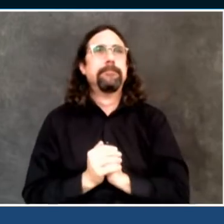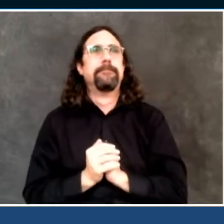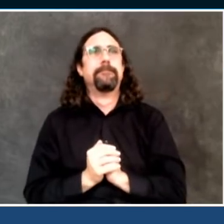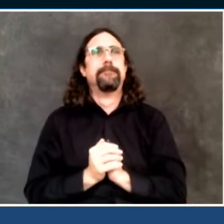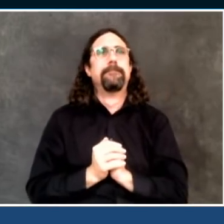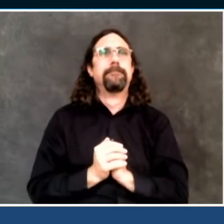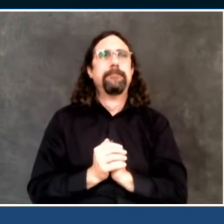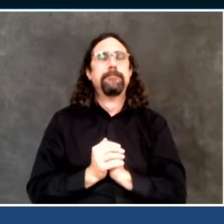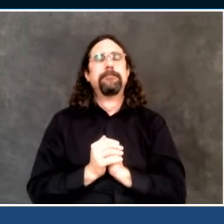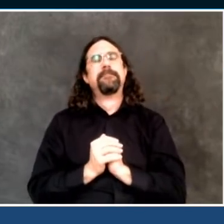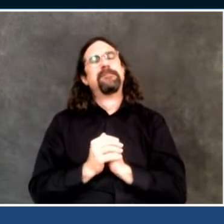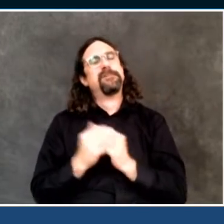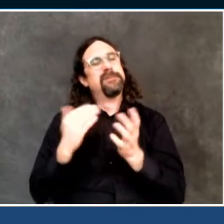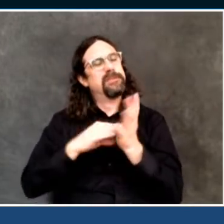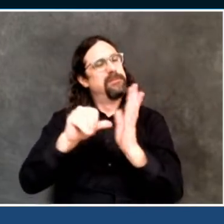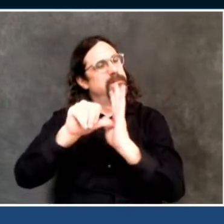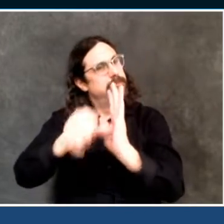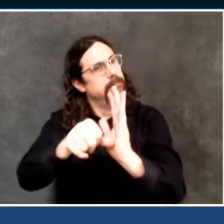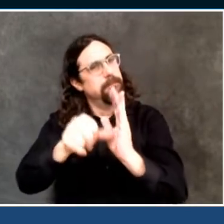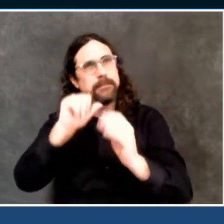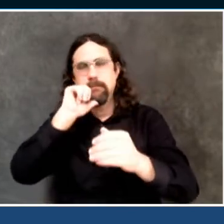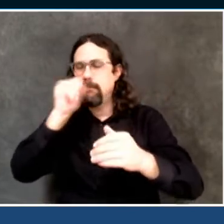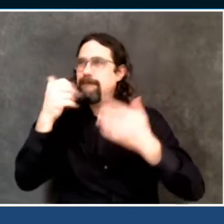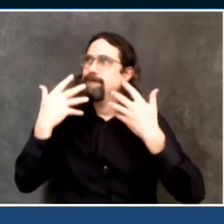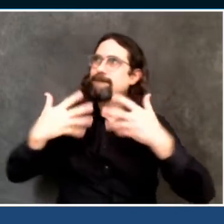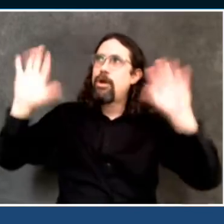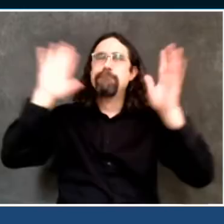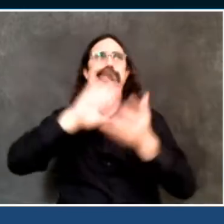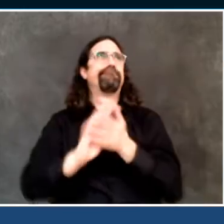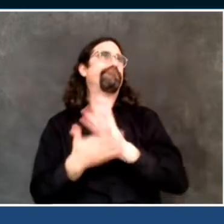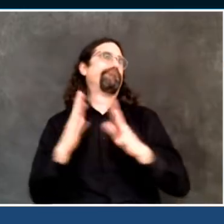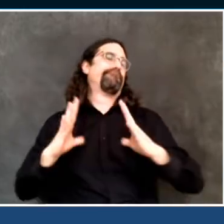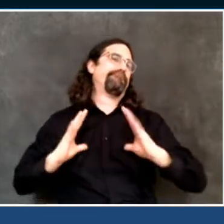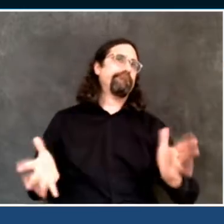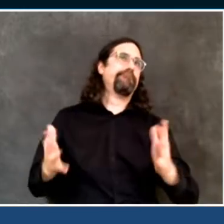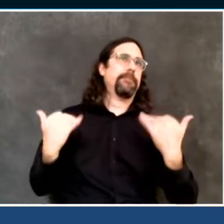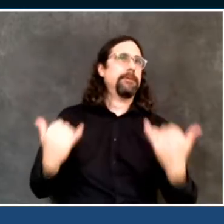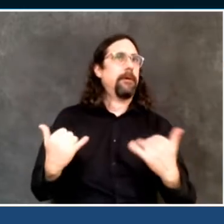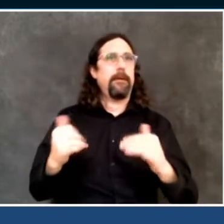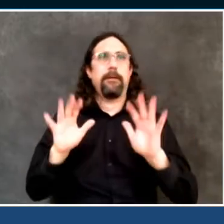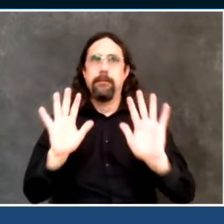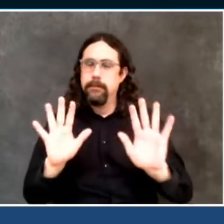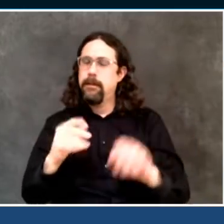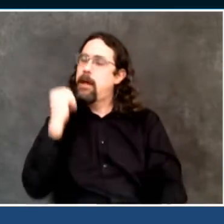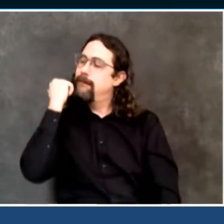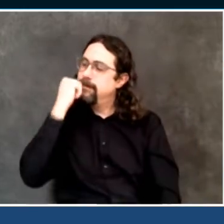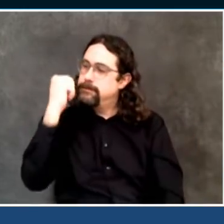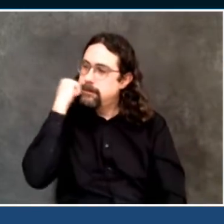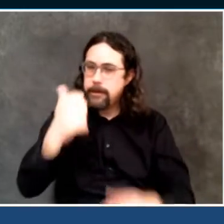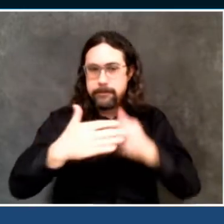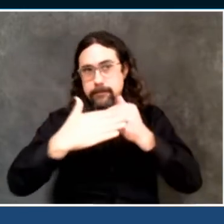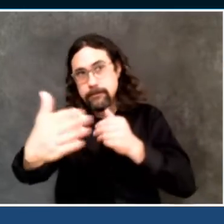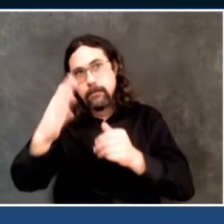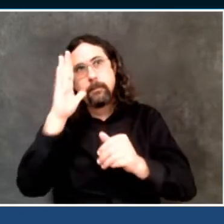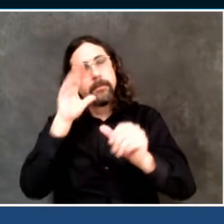day what the evidence is saying. So far, so good, but a long way to go. Now,